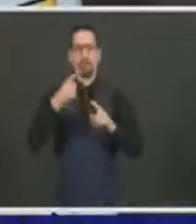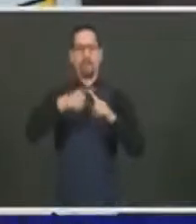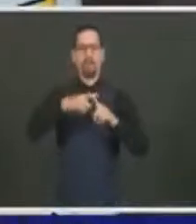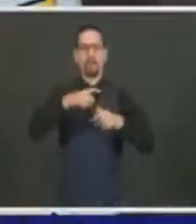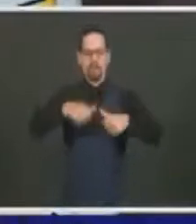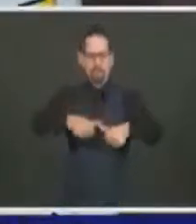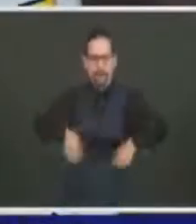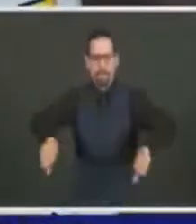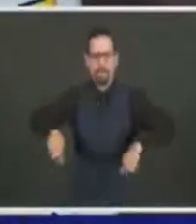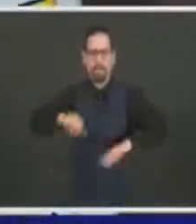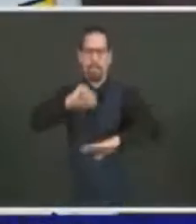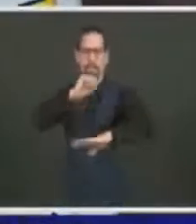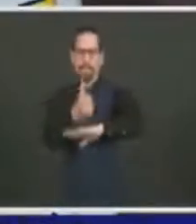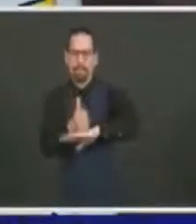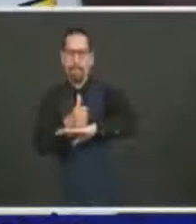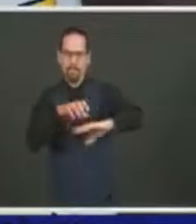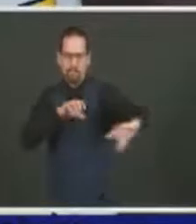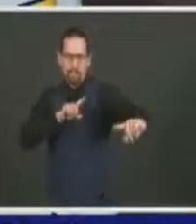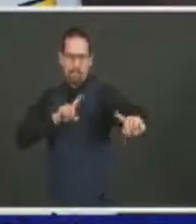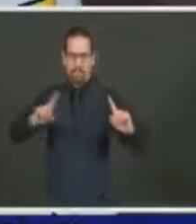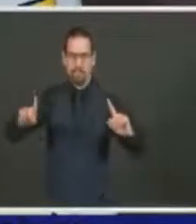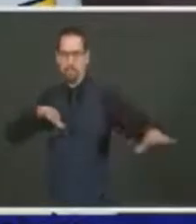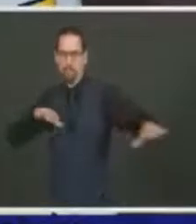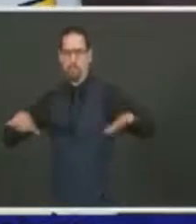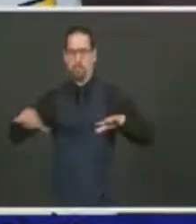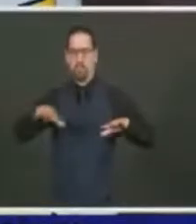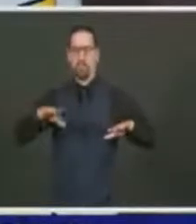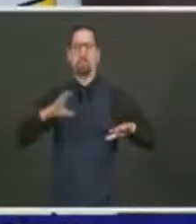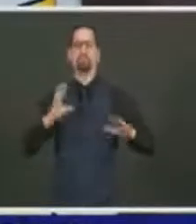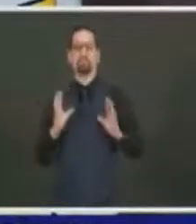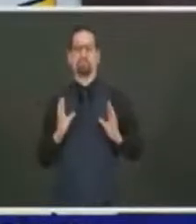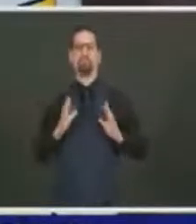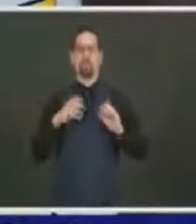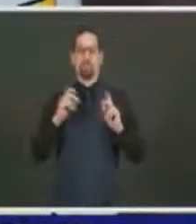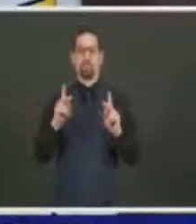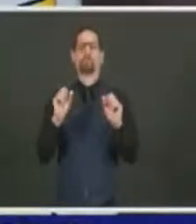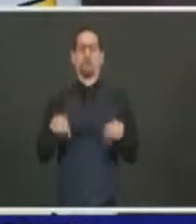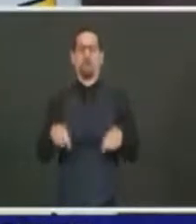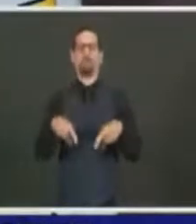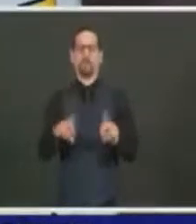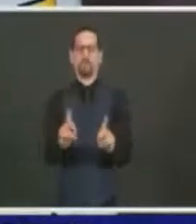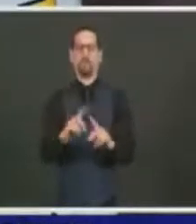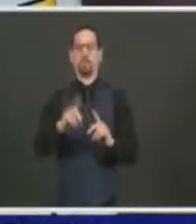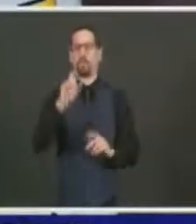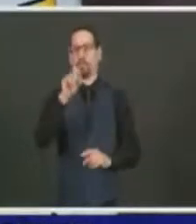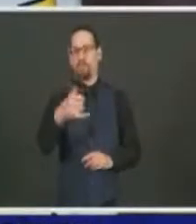continue to do that, but you need to call us. So again, call DBR